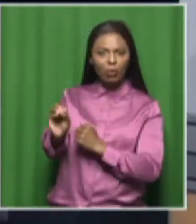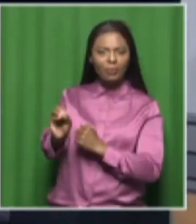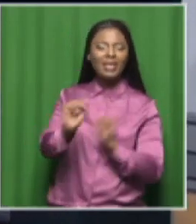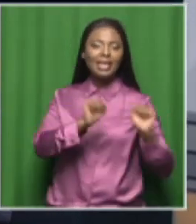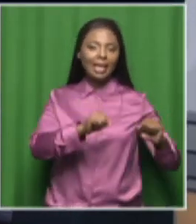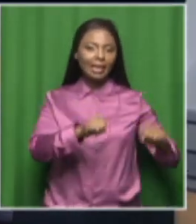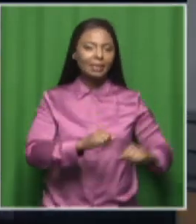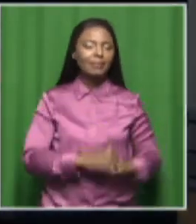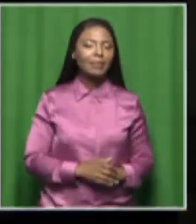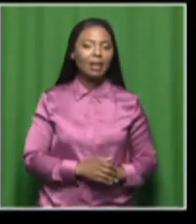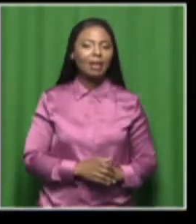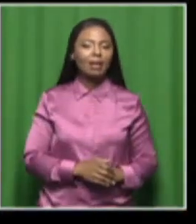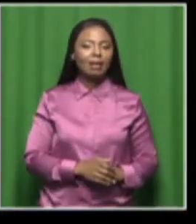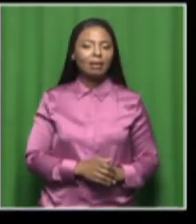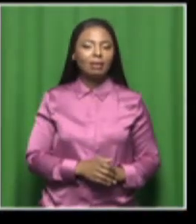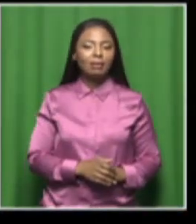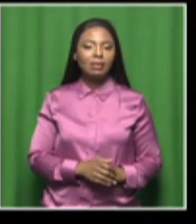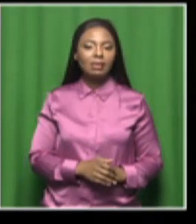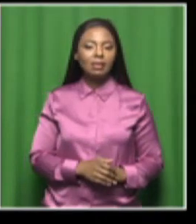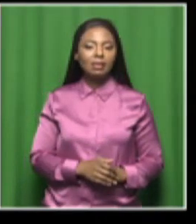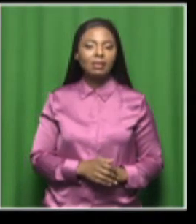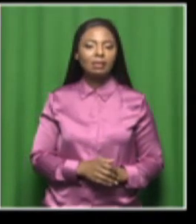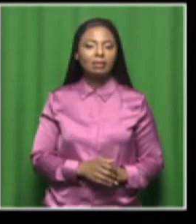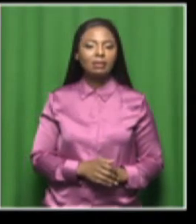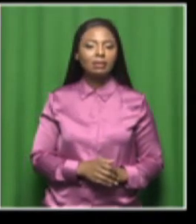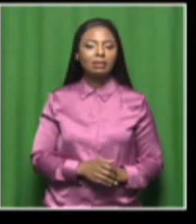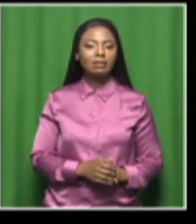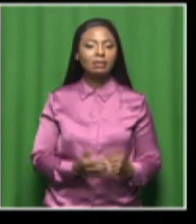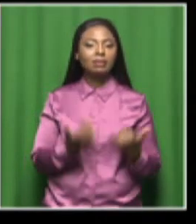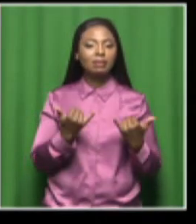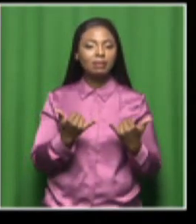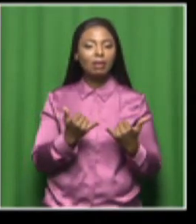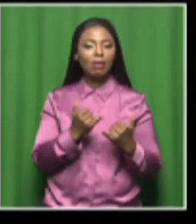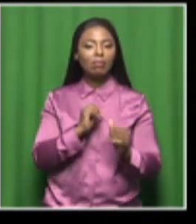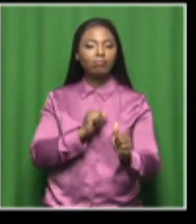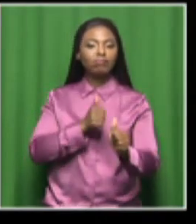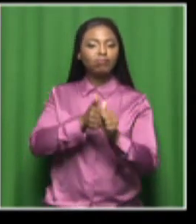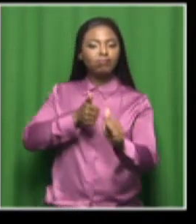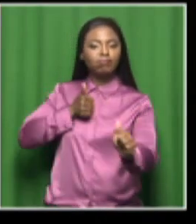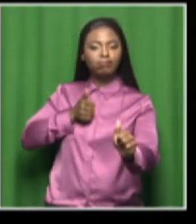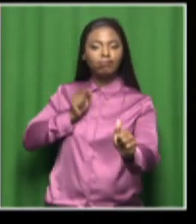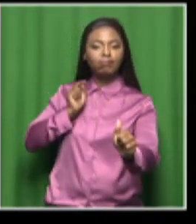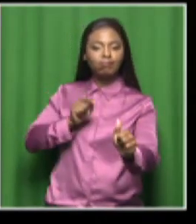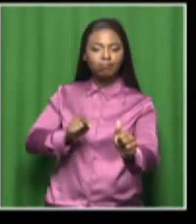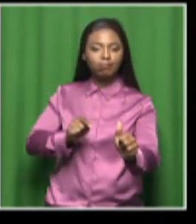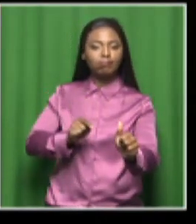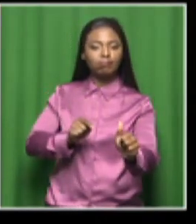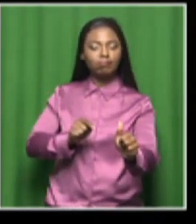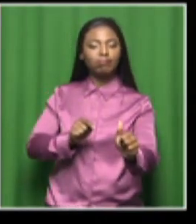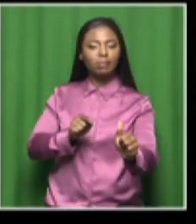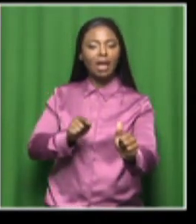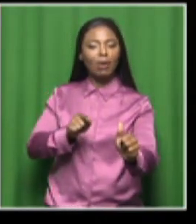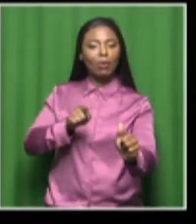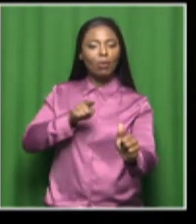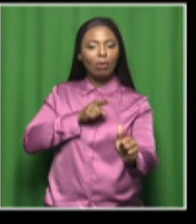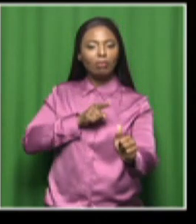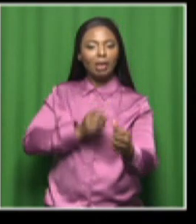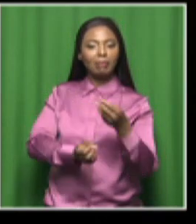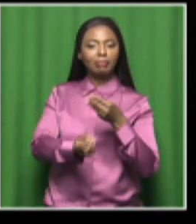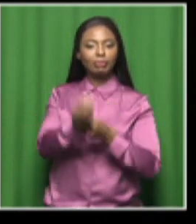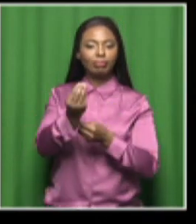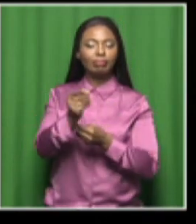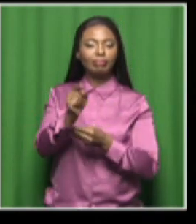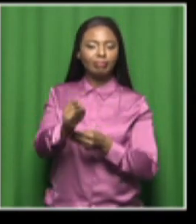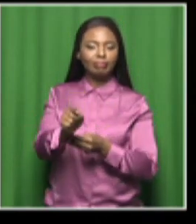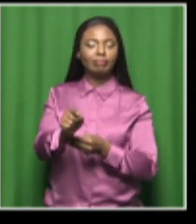this. Backlogs shrink, trade surplus. And I'm sure you know what we're talking about. Durban Harbour, the gridlock at Durban